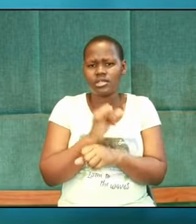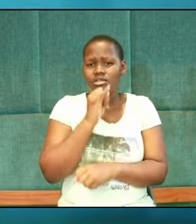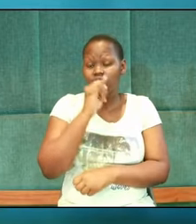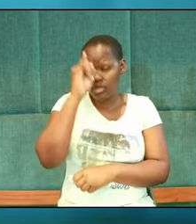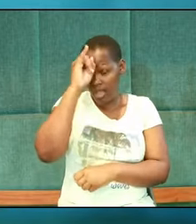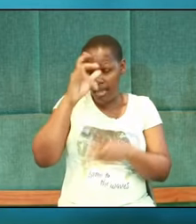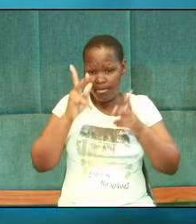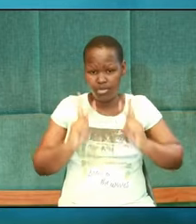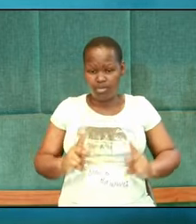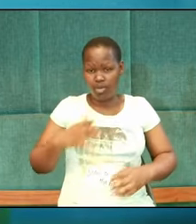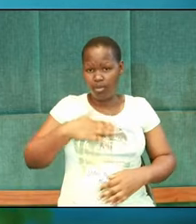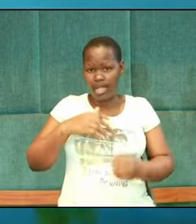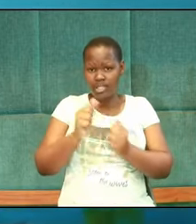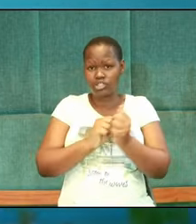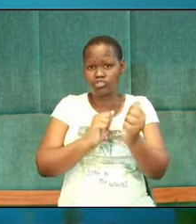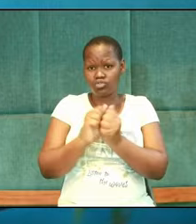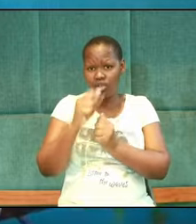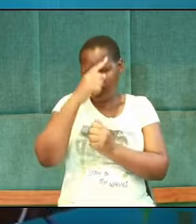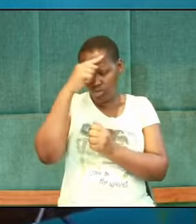lack of knowledge.